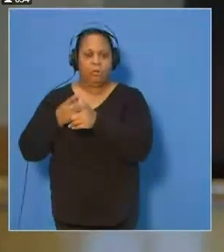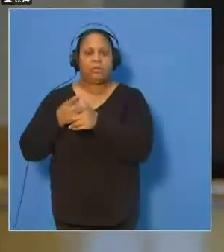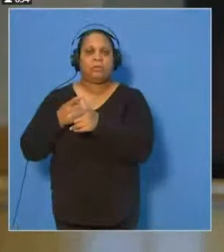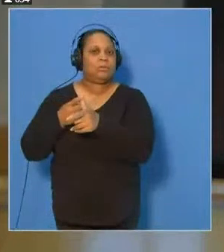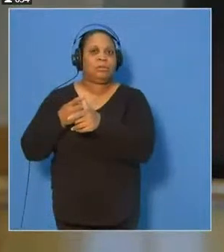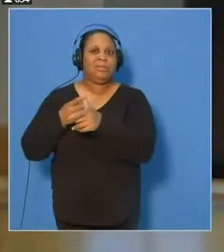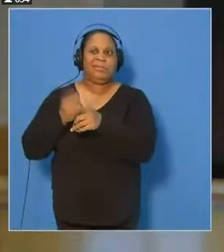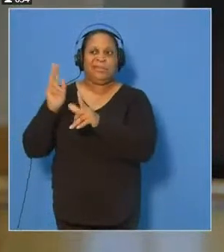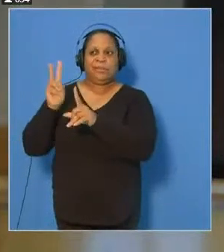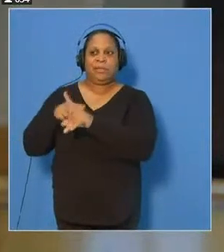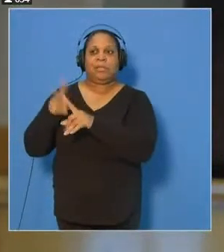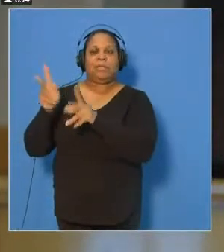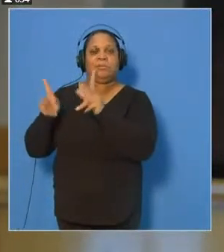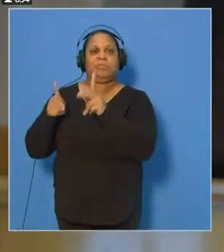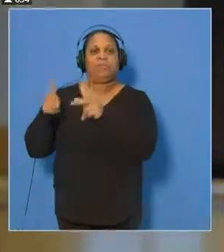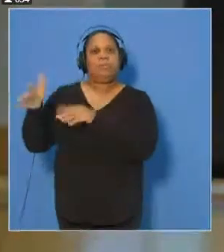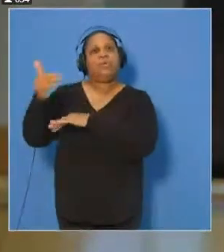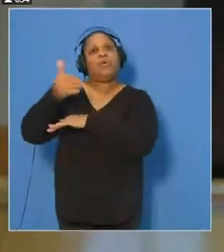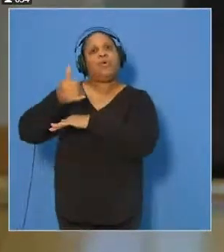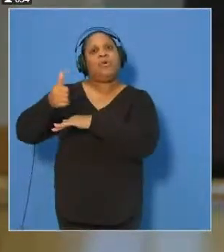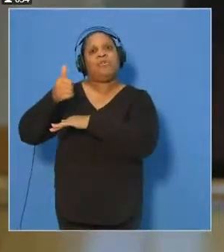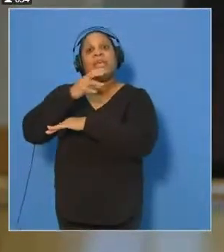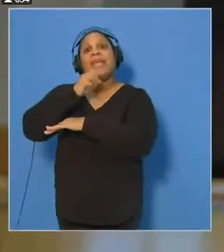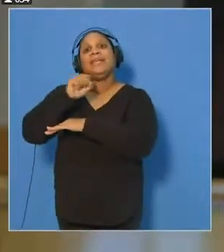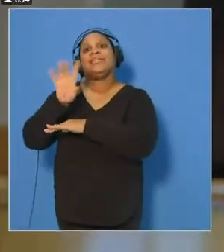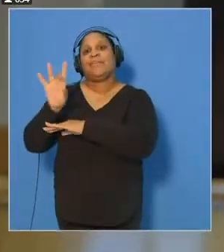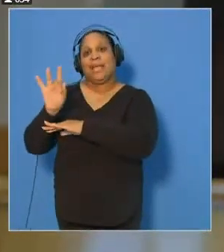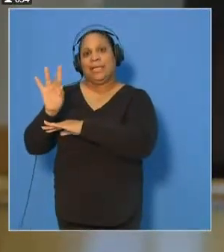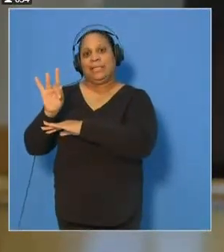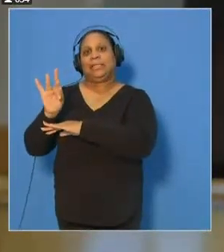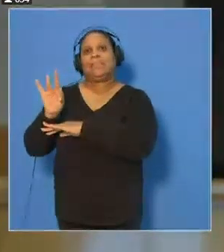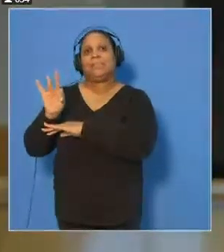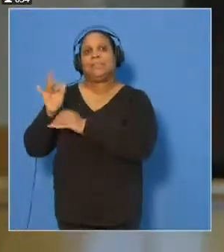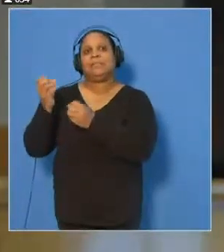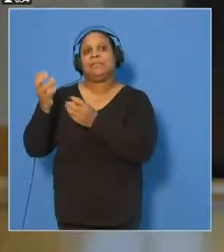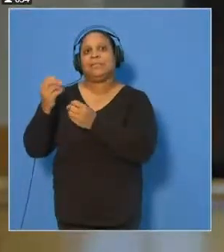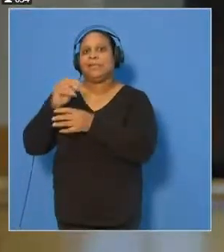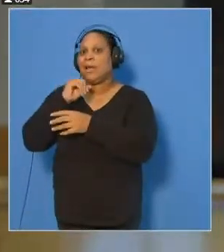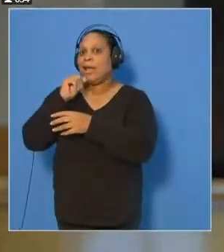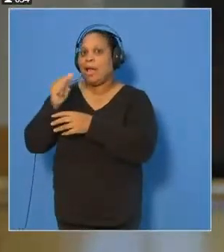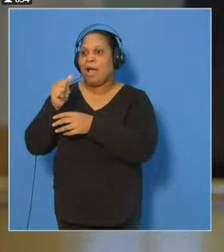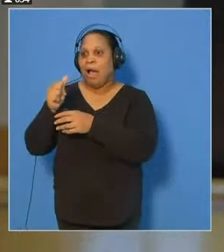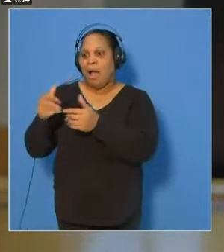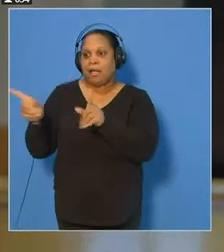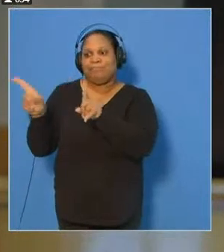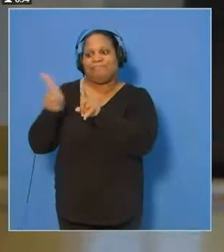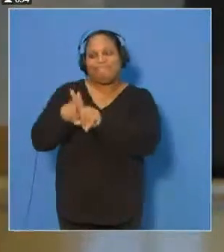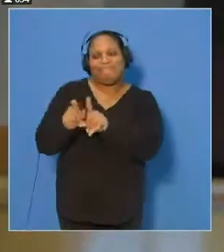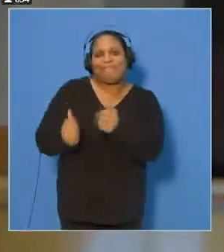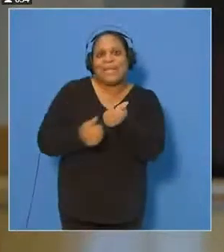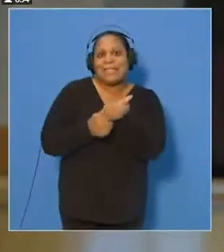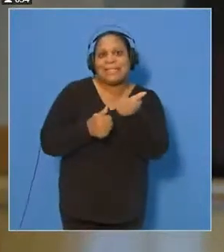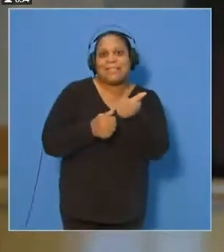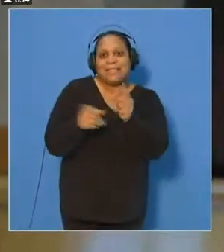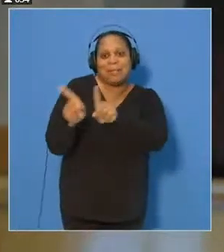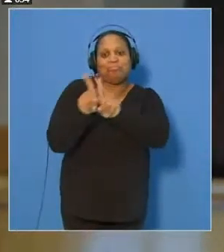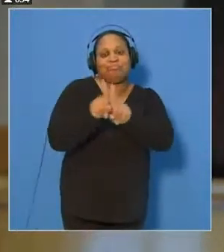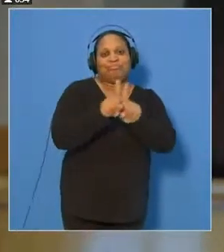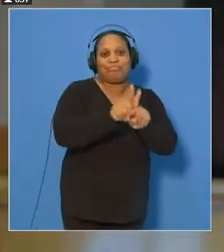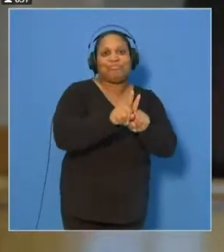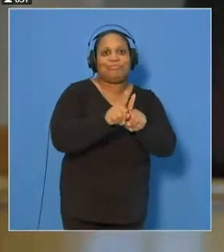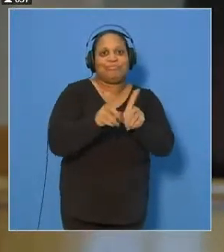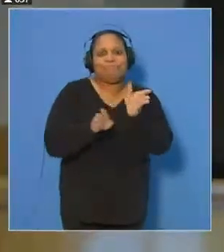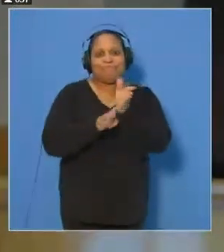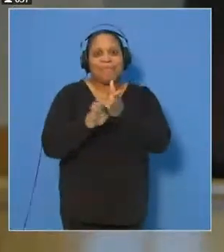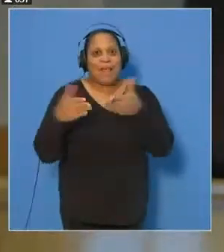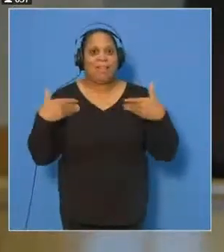only applies to persons over the age of 18. So there are a number of unaccompanied minors on the plane who, for obvious legal reasons, would